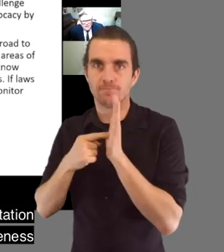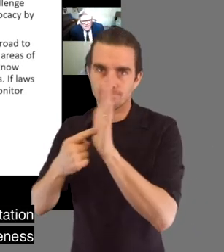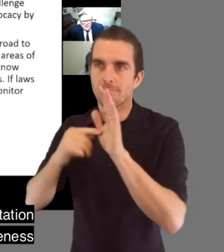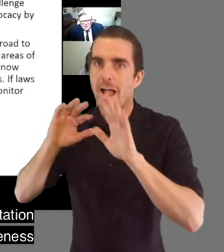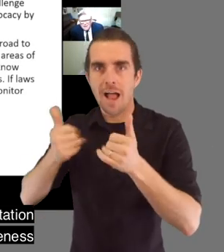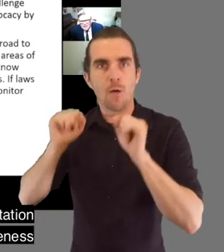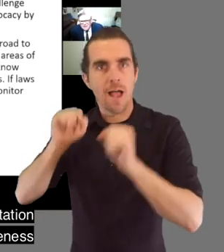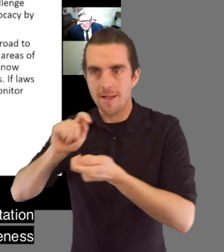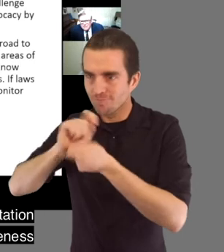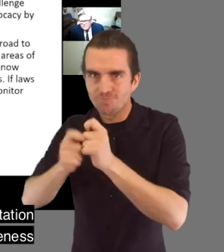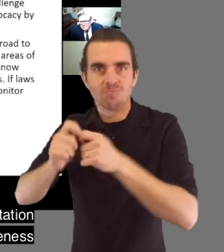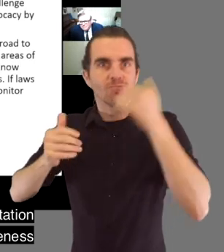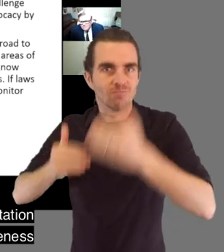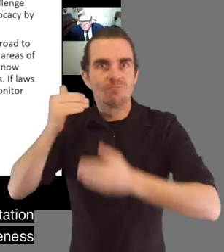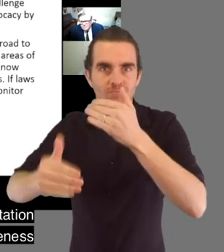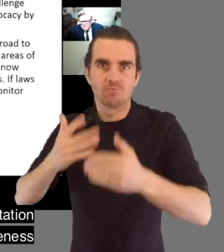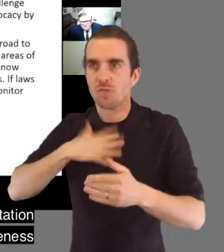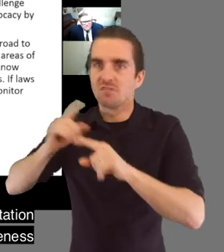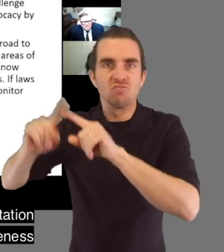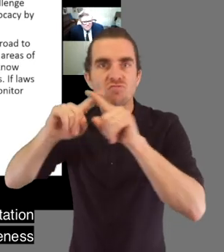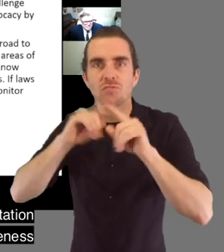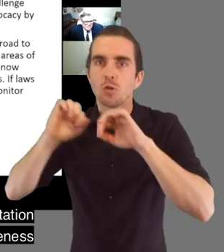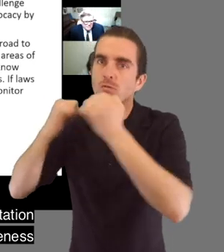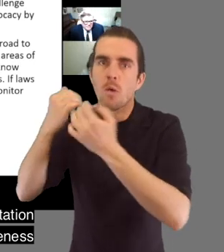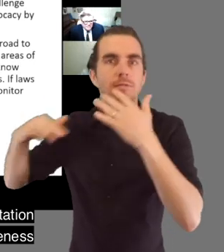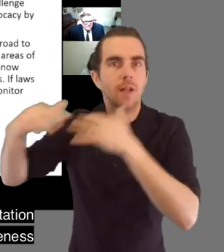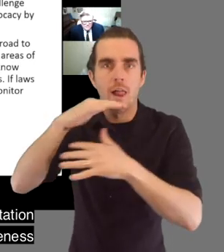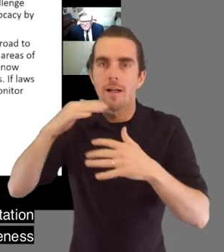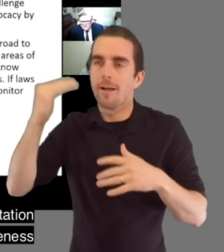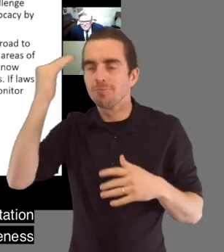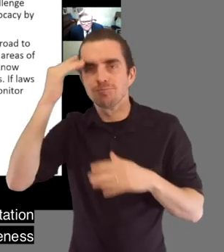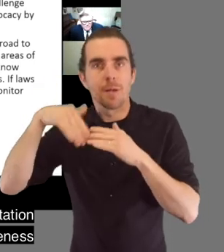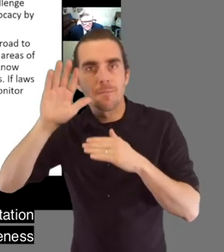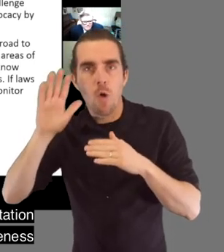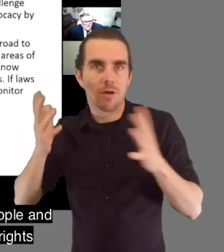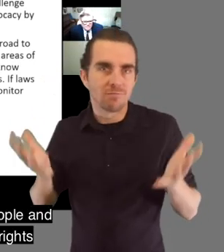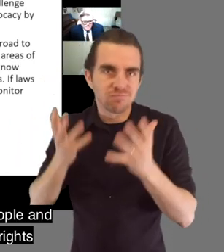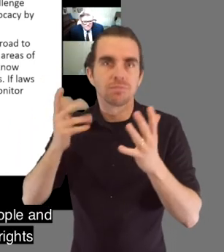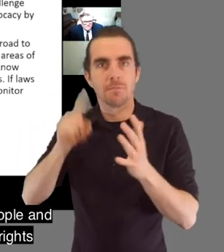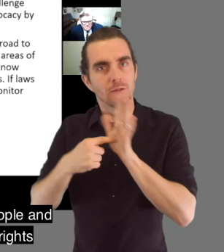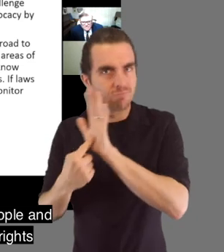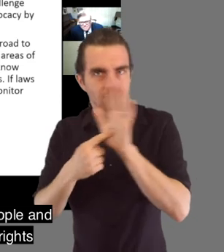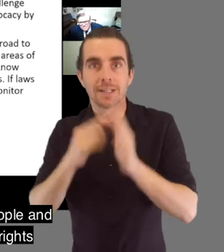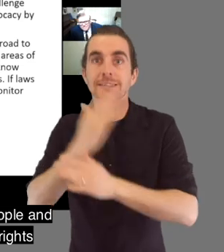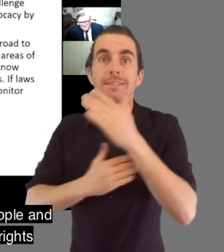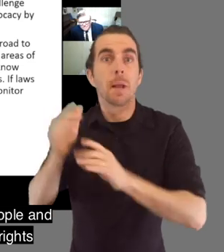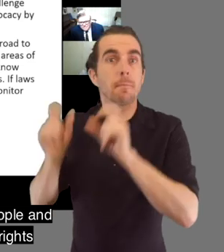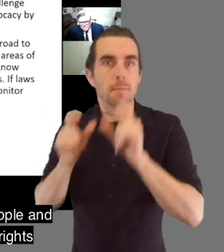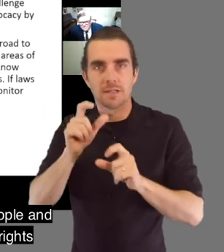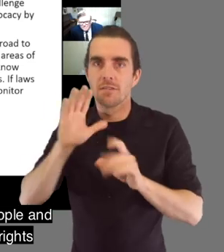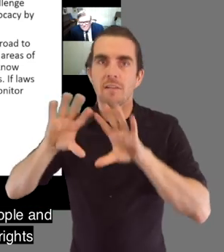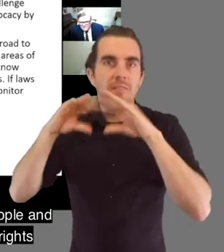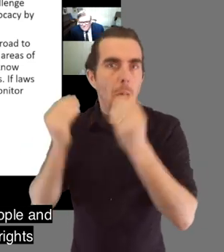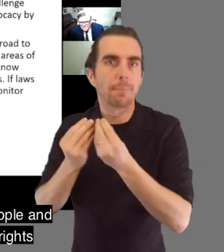their implementation across all areas of society. Awareness needs to be raised, and disabled people and